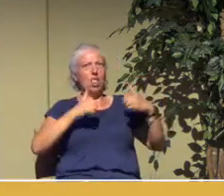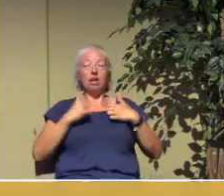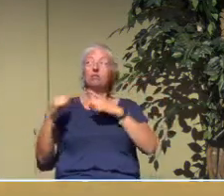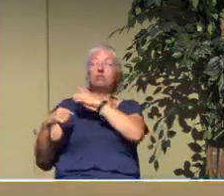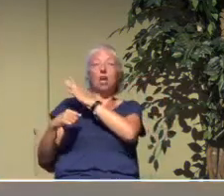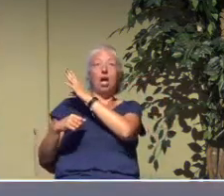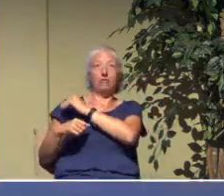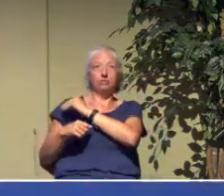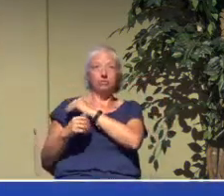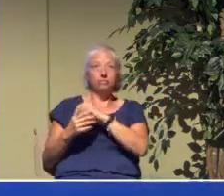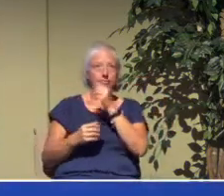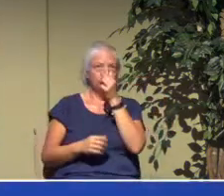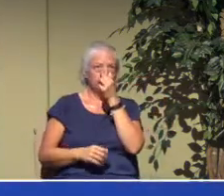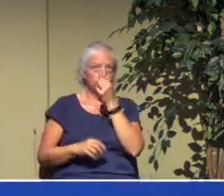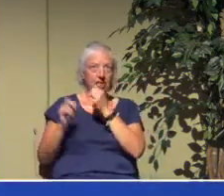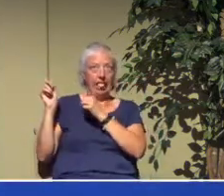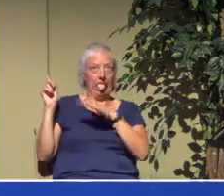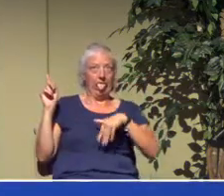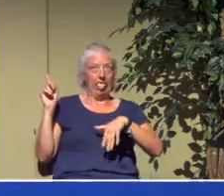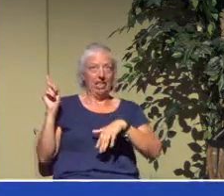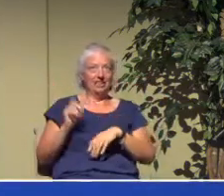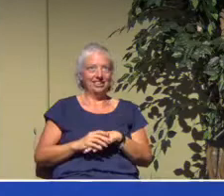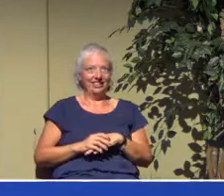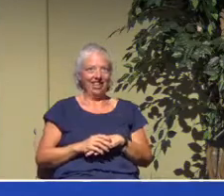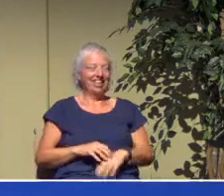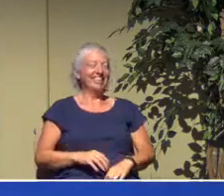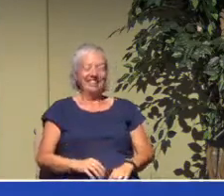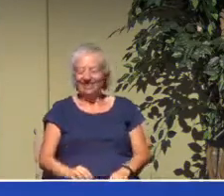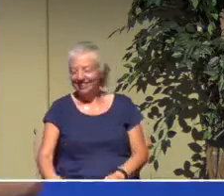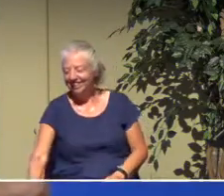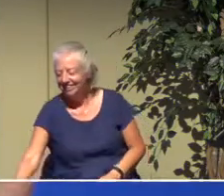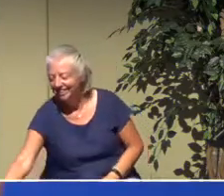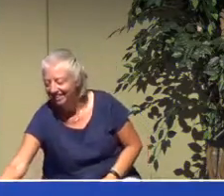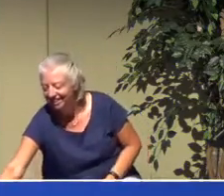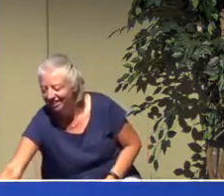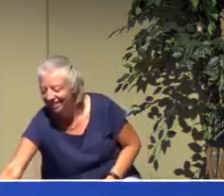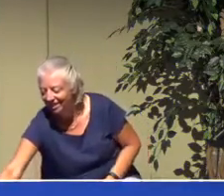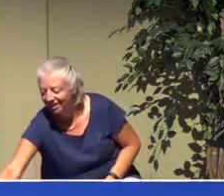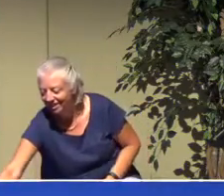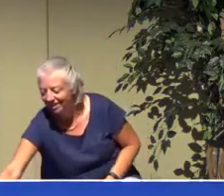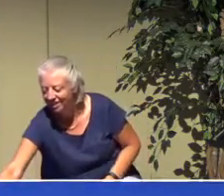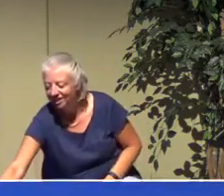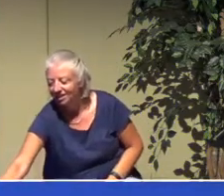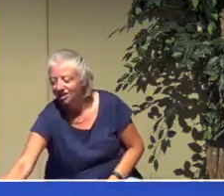picture down at this point. No, not, I don't need to see that. Yeah, okay.